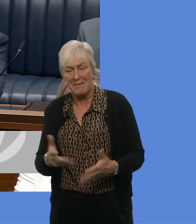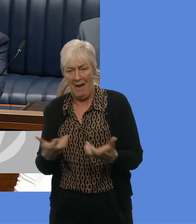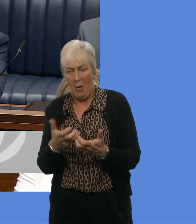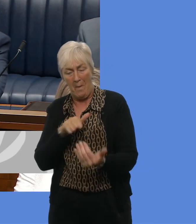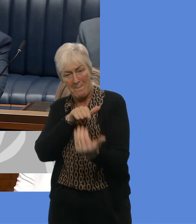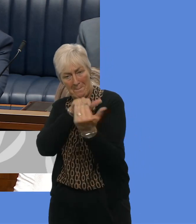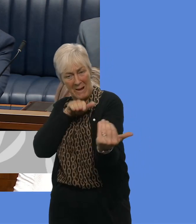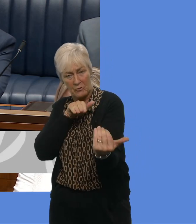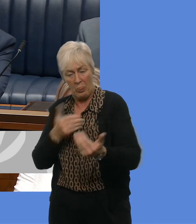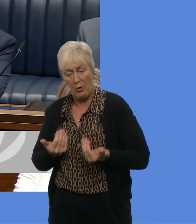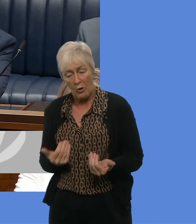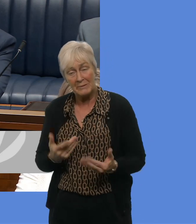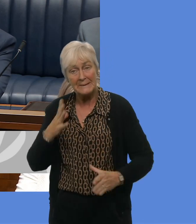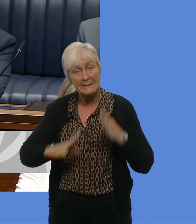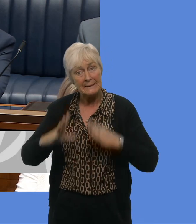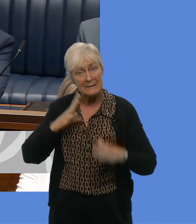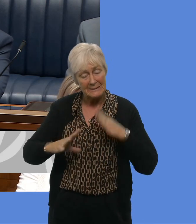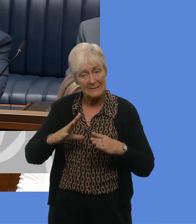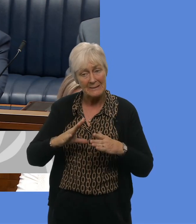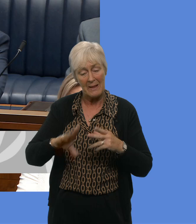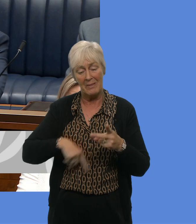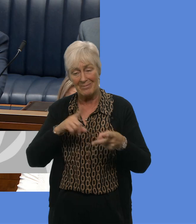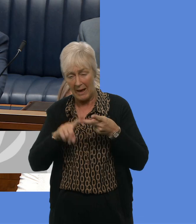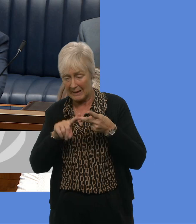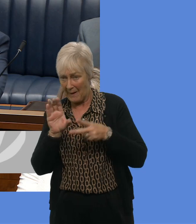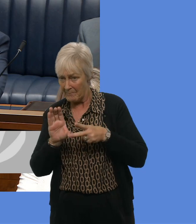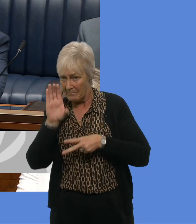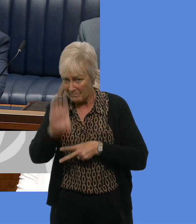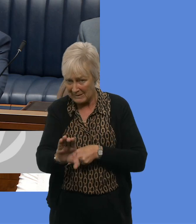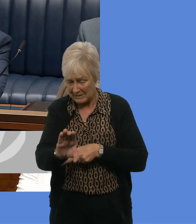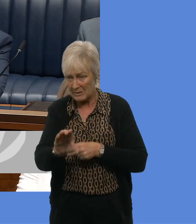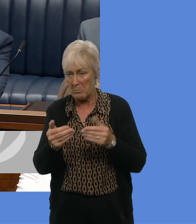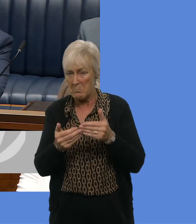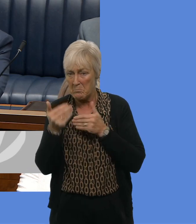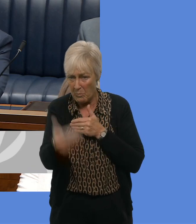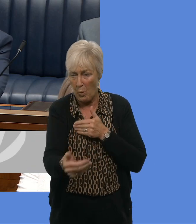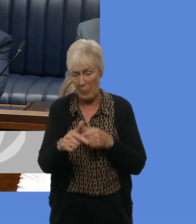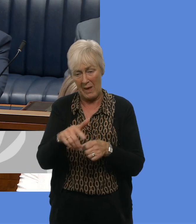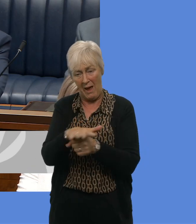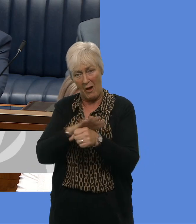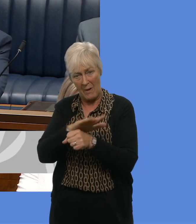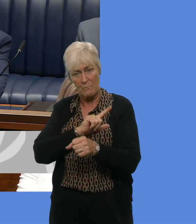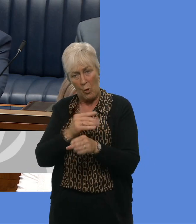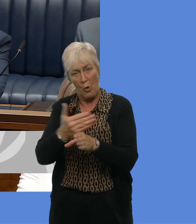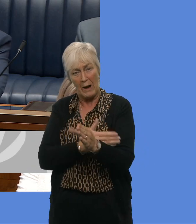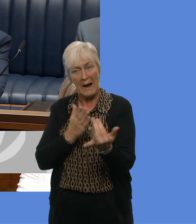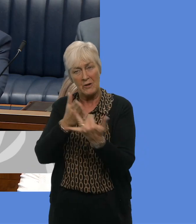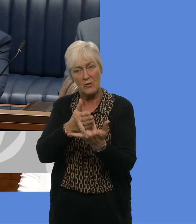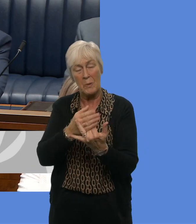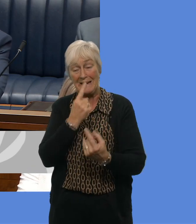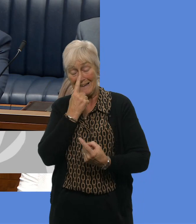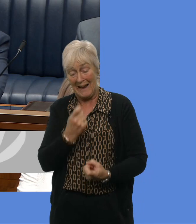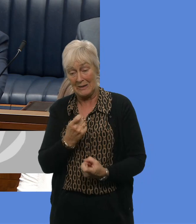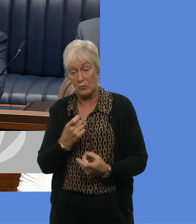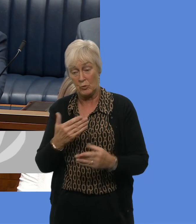current need whilst then investing further upstream in terms of that earlier intervention. So we need to be able to do what we currently